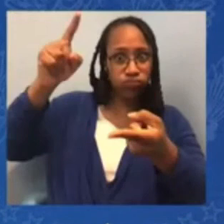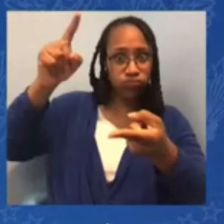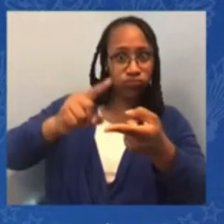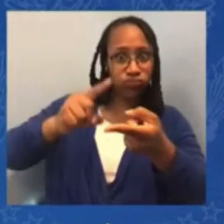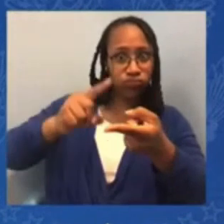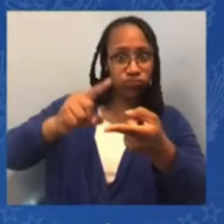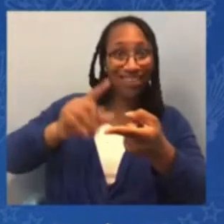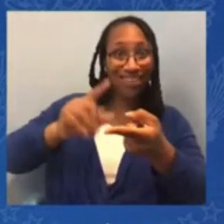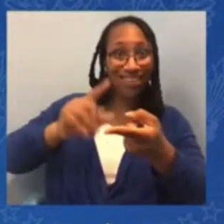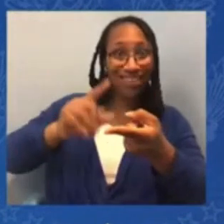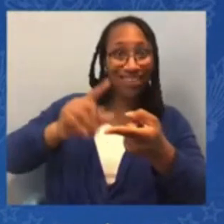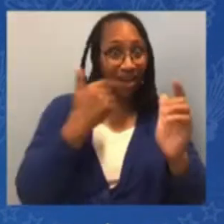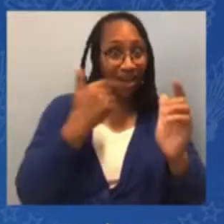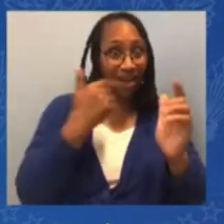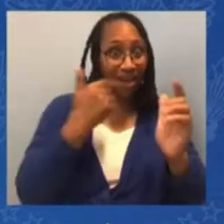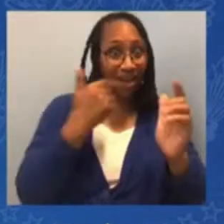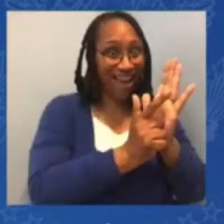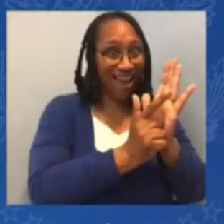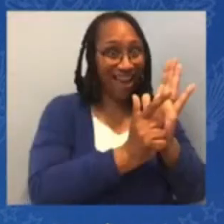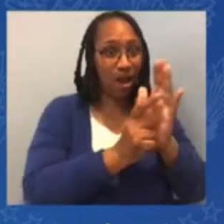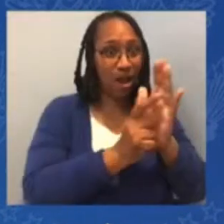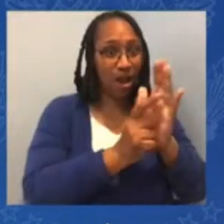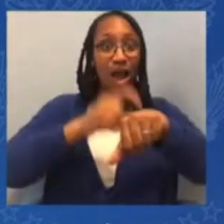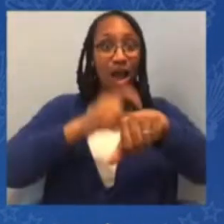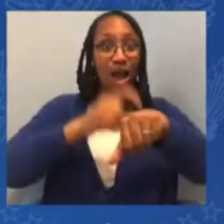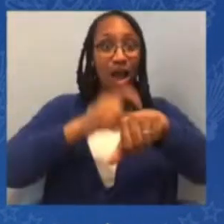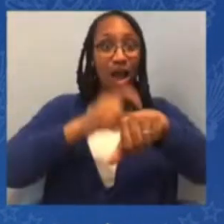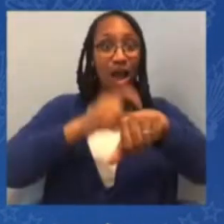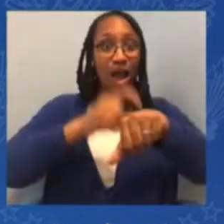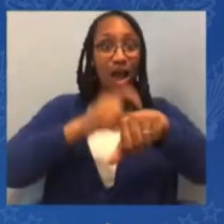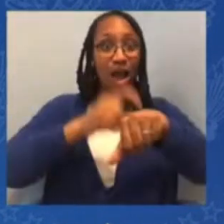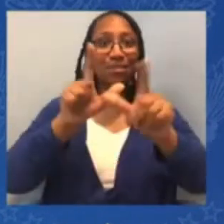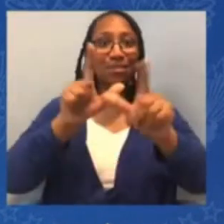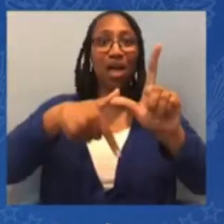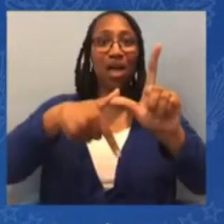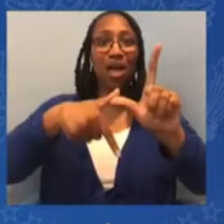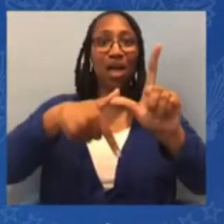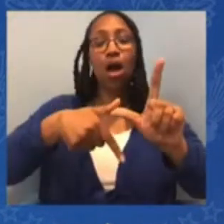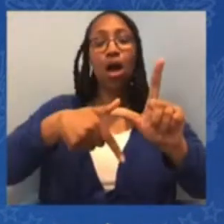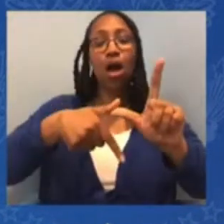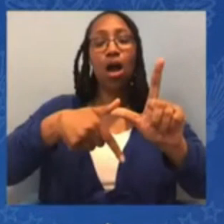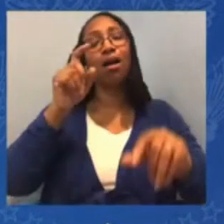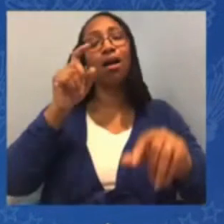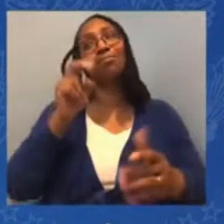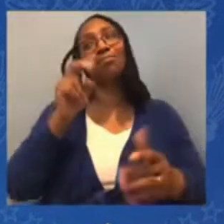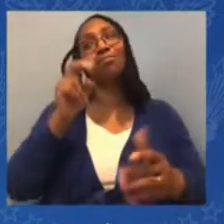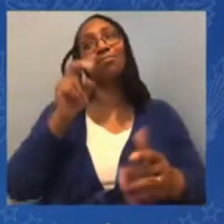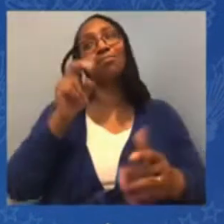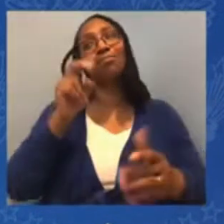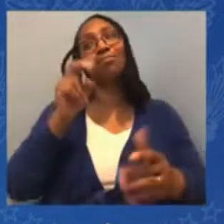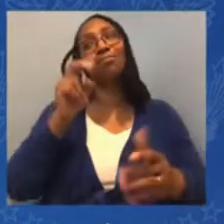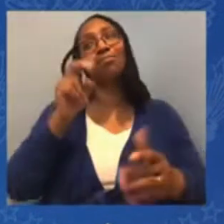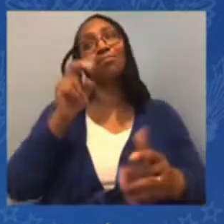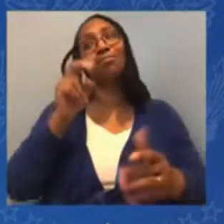weapons, high-capacity magazines come back into vogue. Look, I find it outrageous